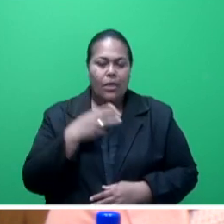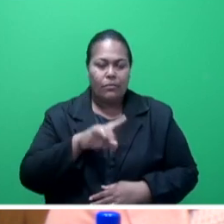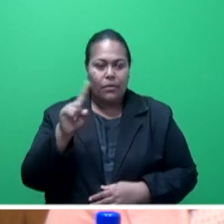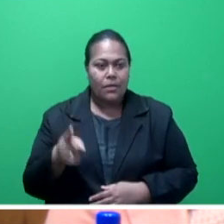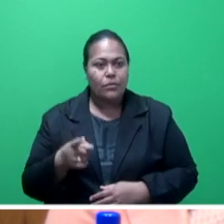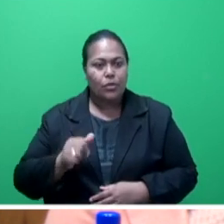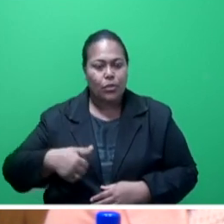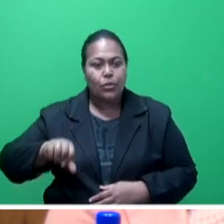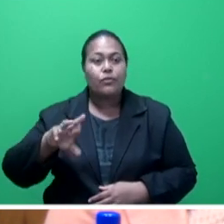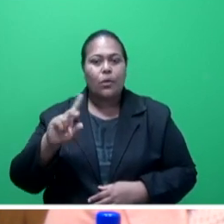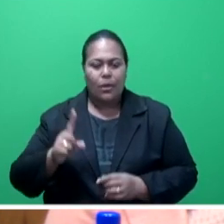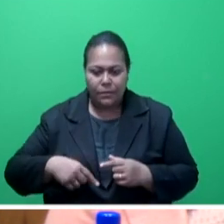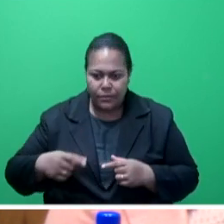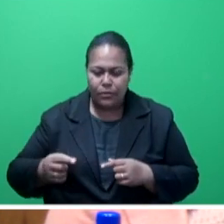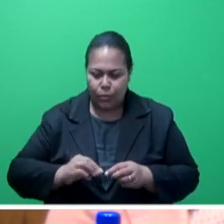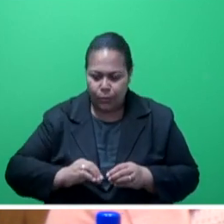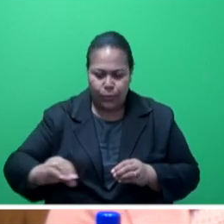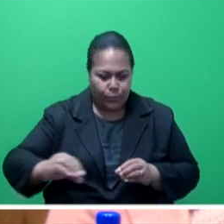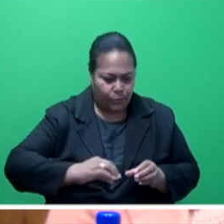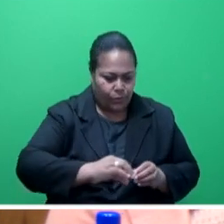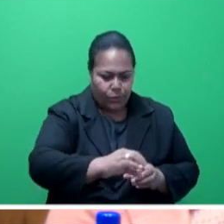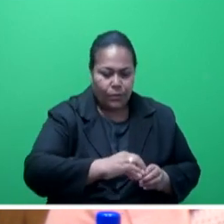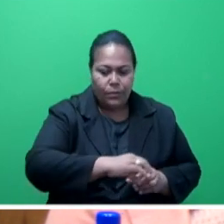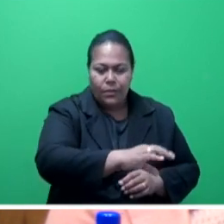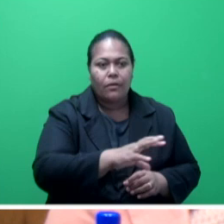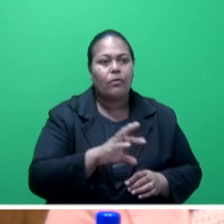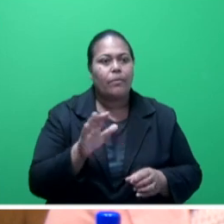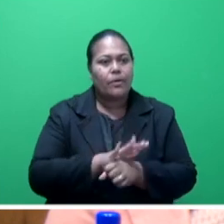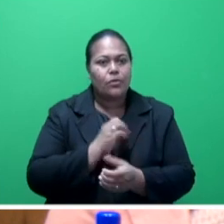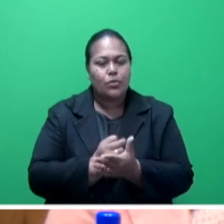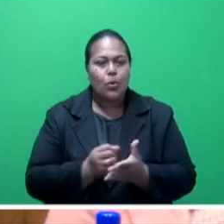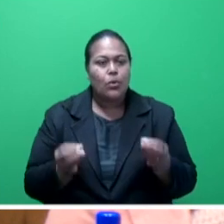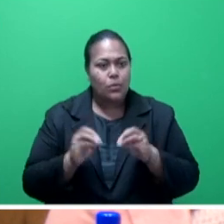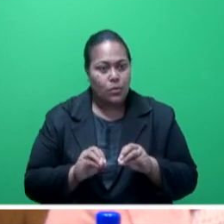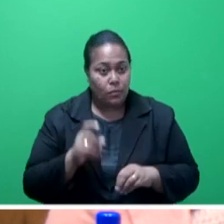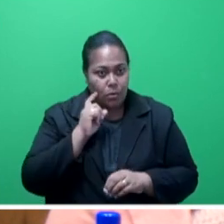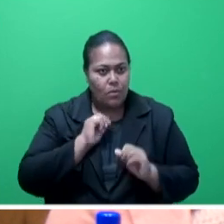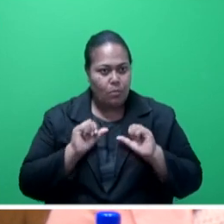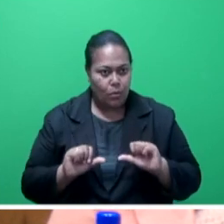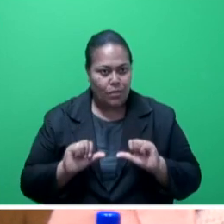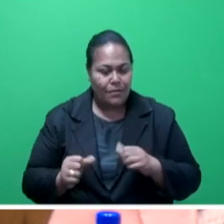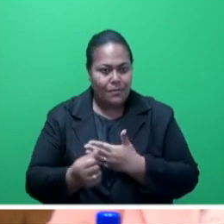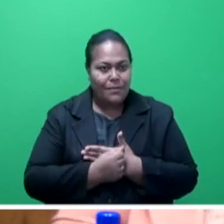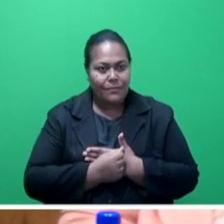the improvement of catchment areas to ensure our water sources are protected and secured for water sustainability.